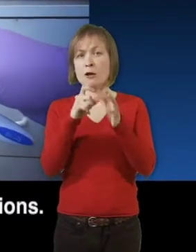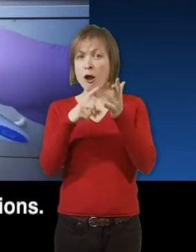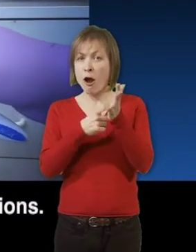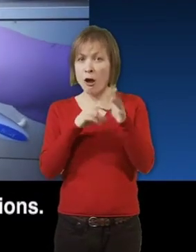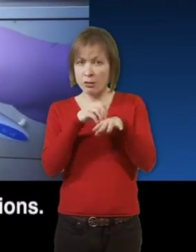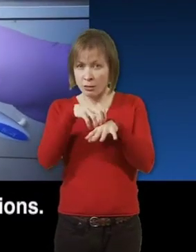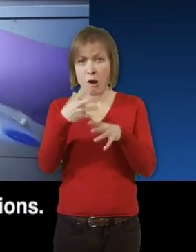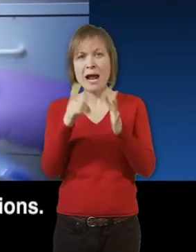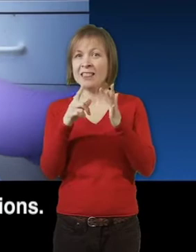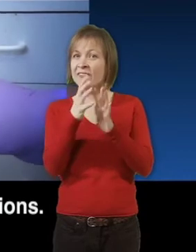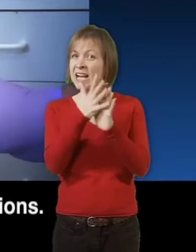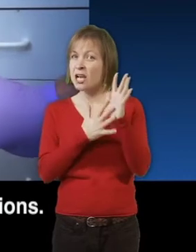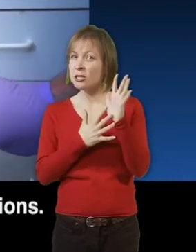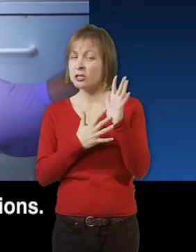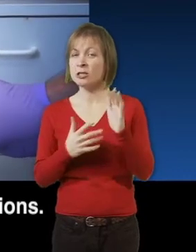infections.